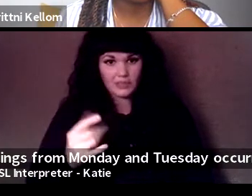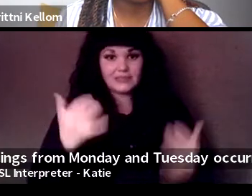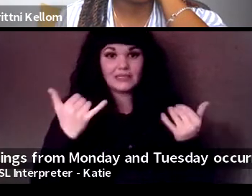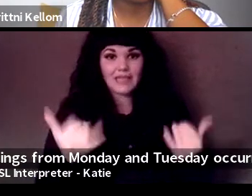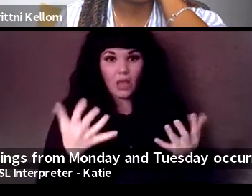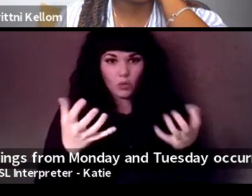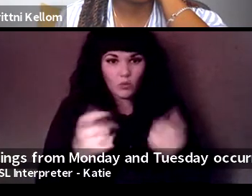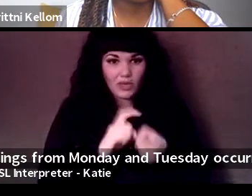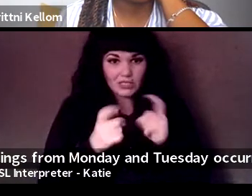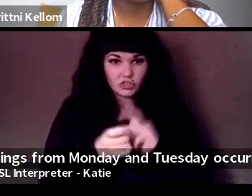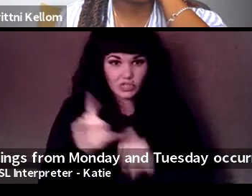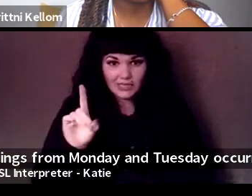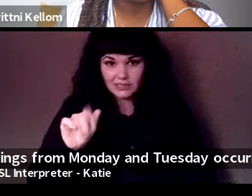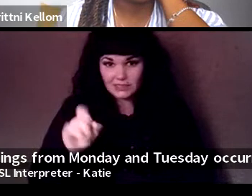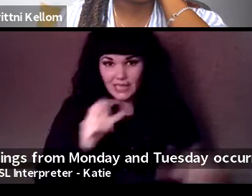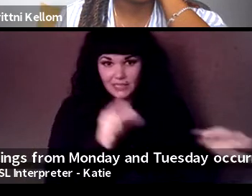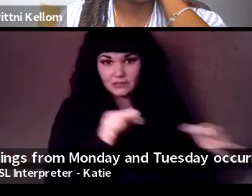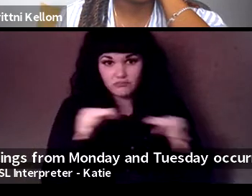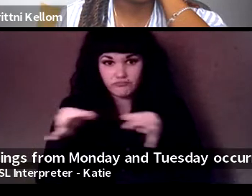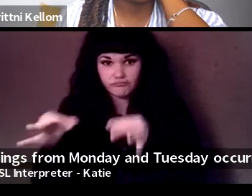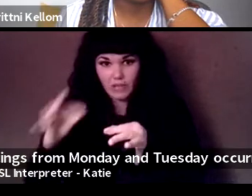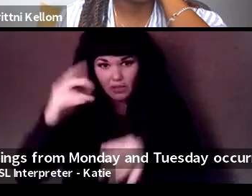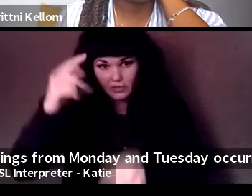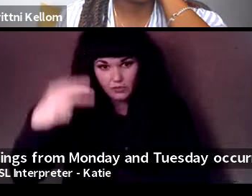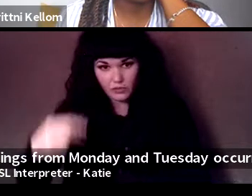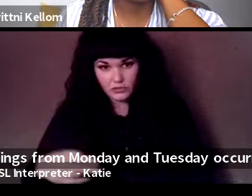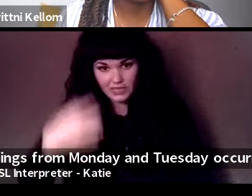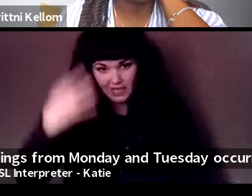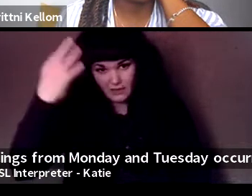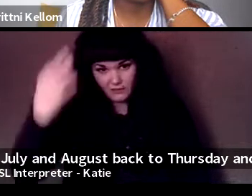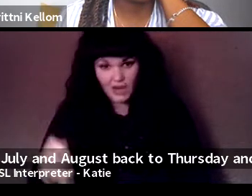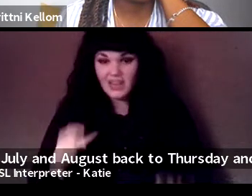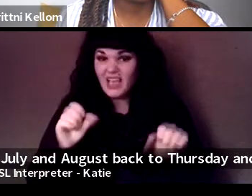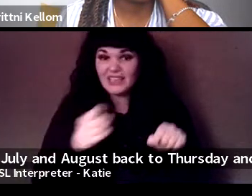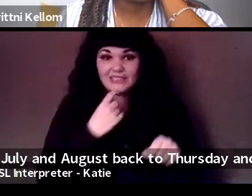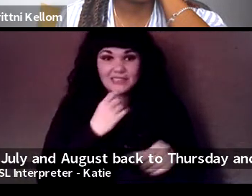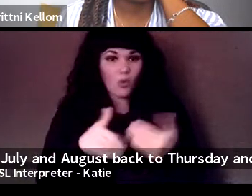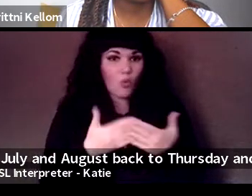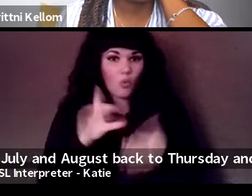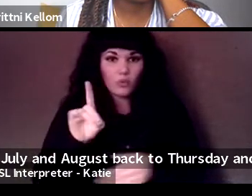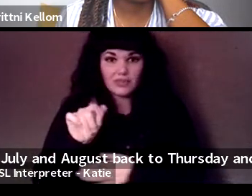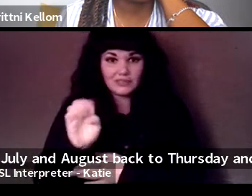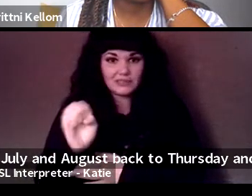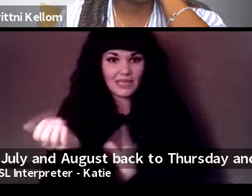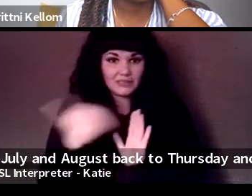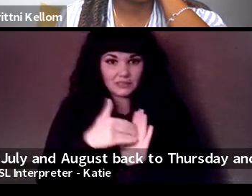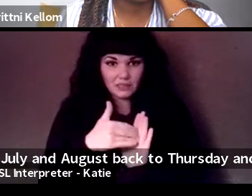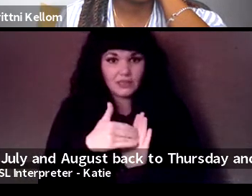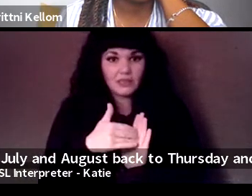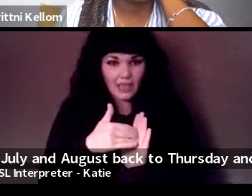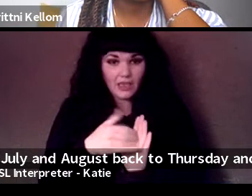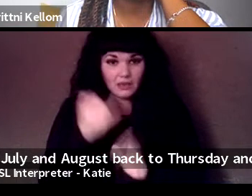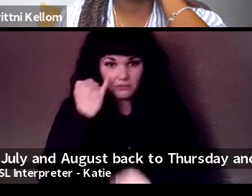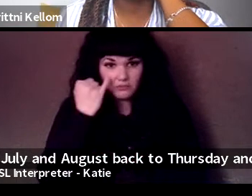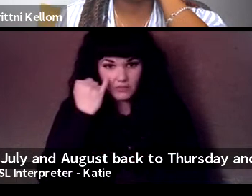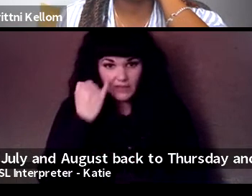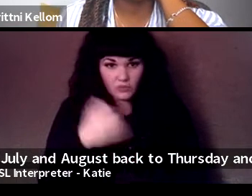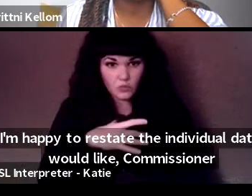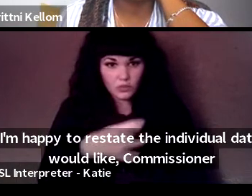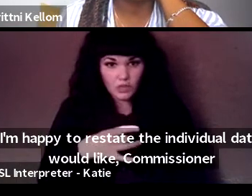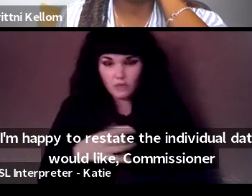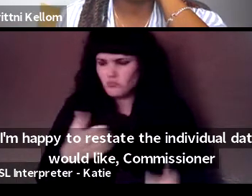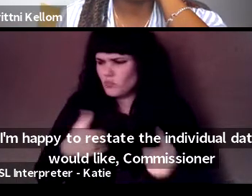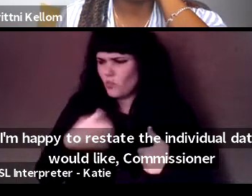Friday. And I'm happy to restate the individual dates if you would like, Commissioner Curry. Oh, I have the date. Okay, the dates